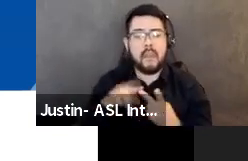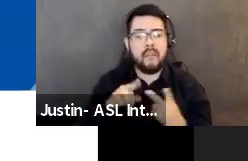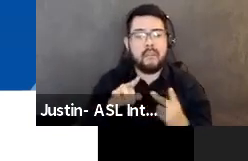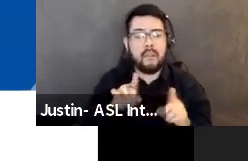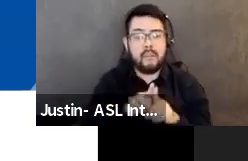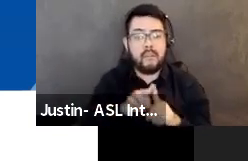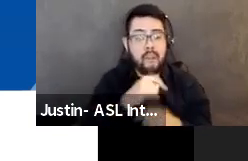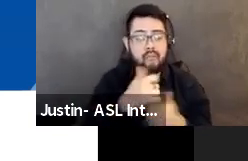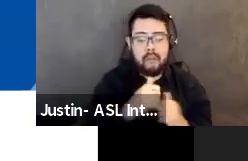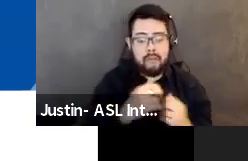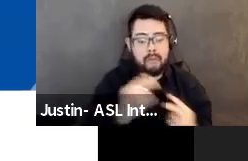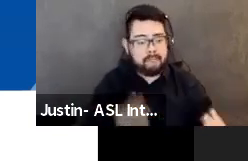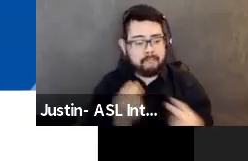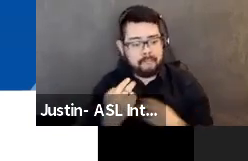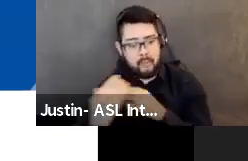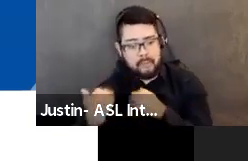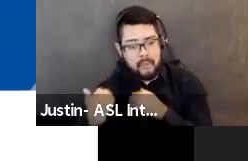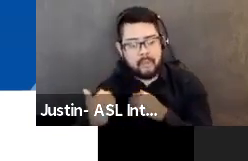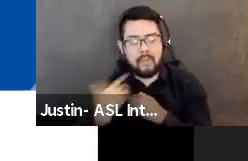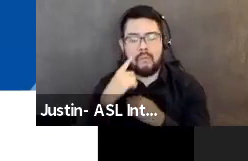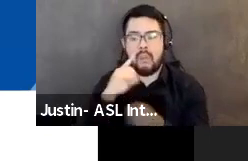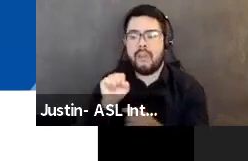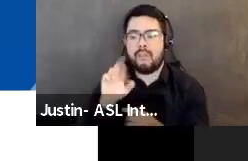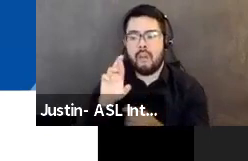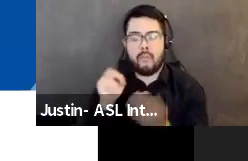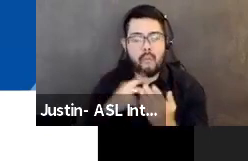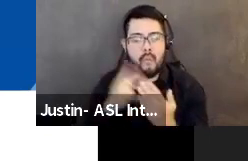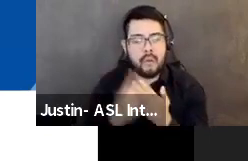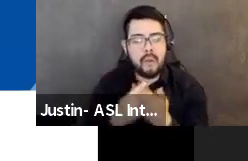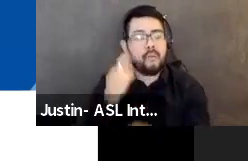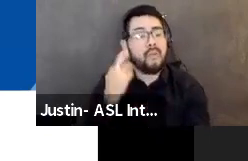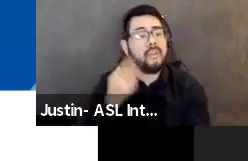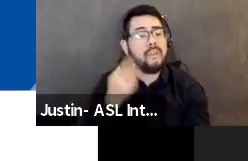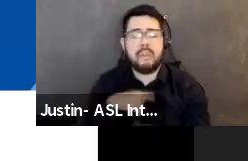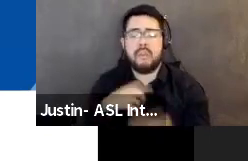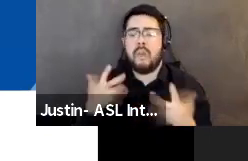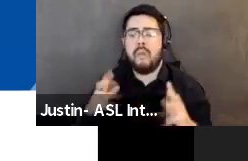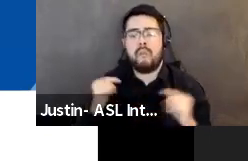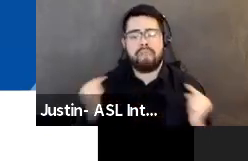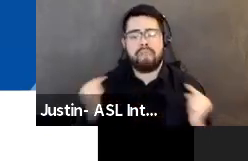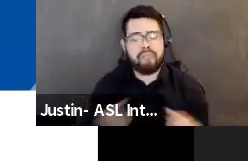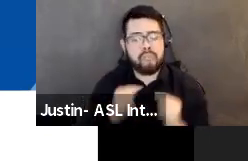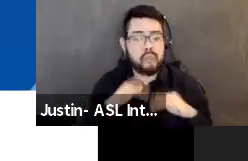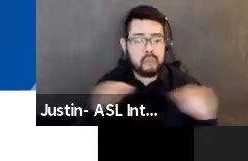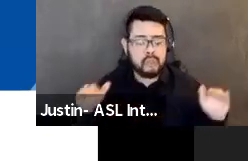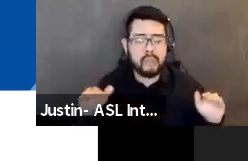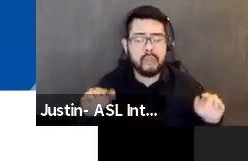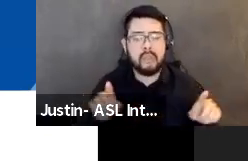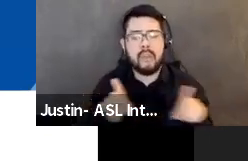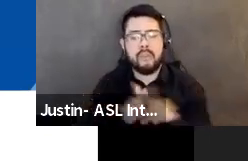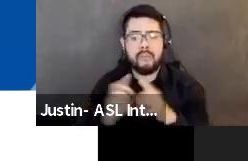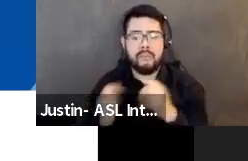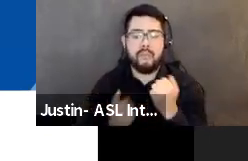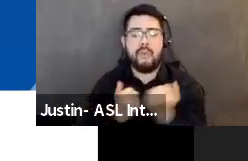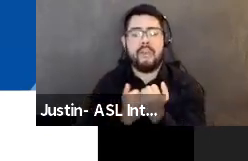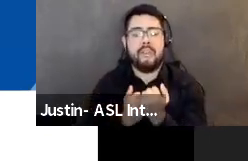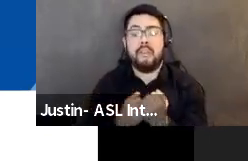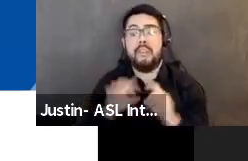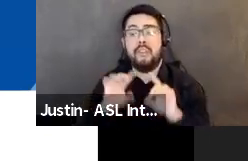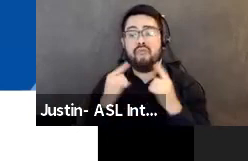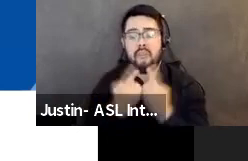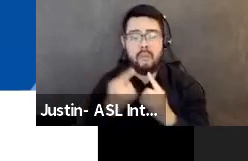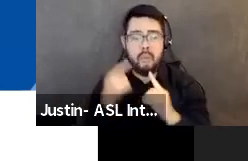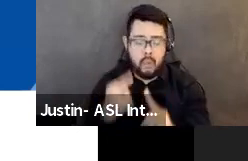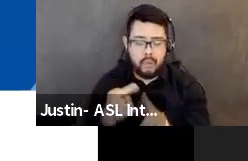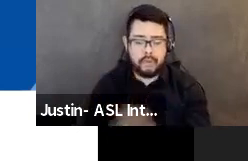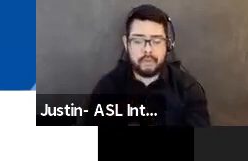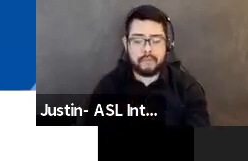making sure that the sro program is not harming children and is supportive of the goals of the district in looking